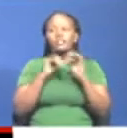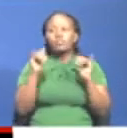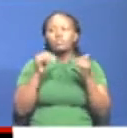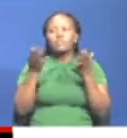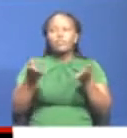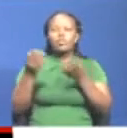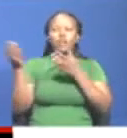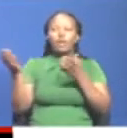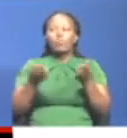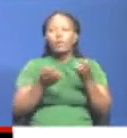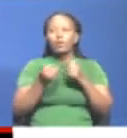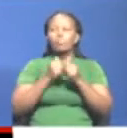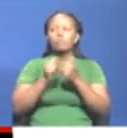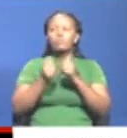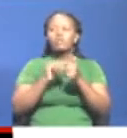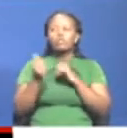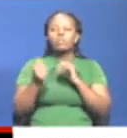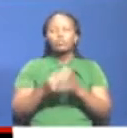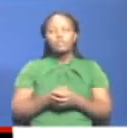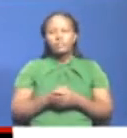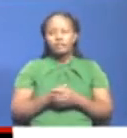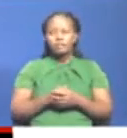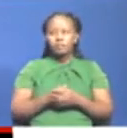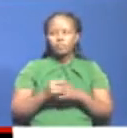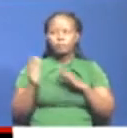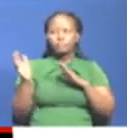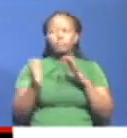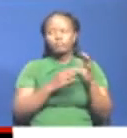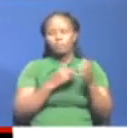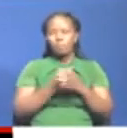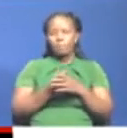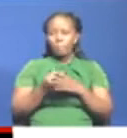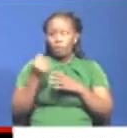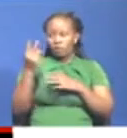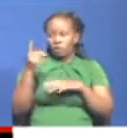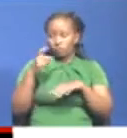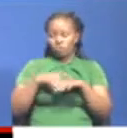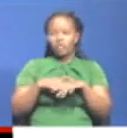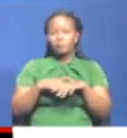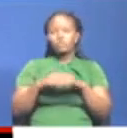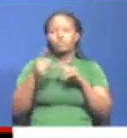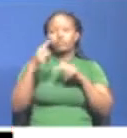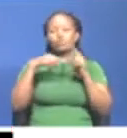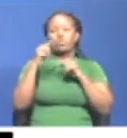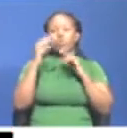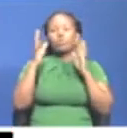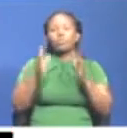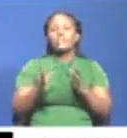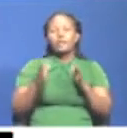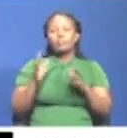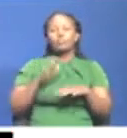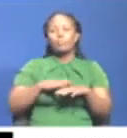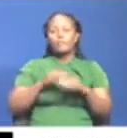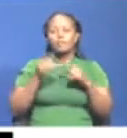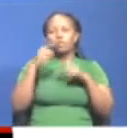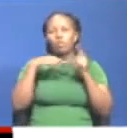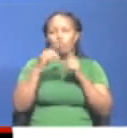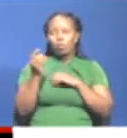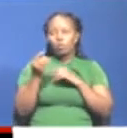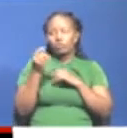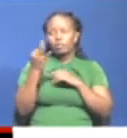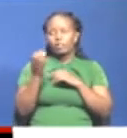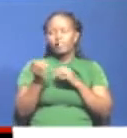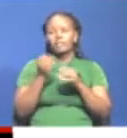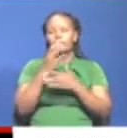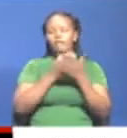into matter sports. My name is Karen Kibet. Now, the two-time world champion Hellen Obiri clocked 31 minutes and 50.22 seconds to